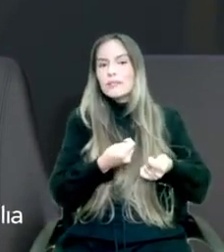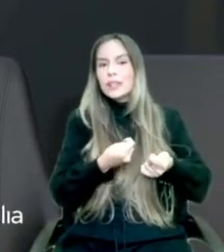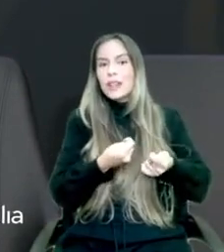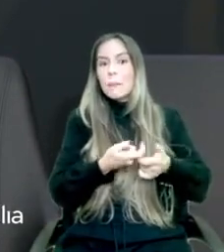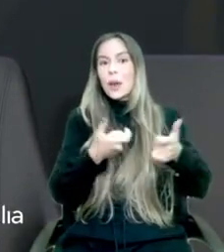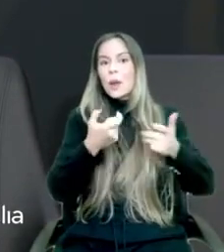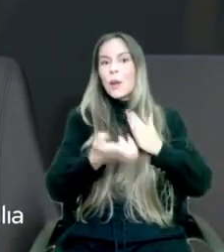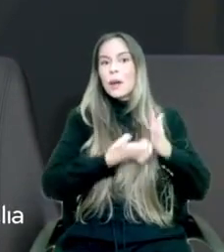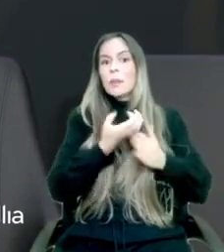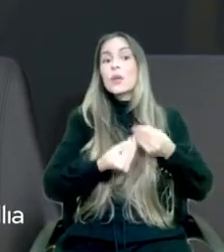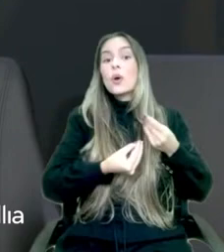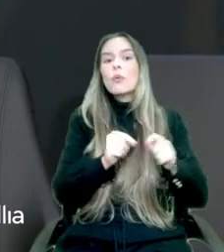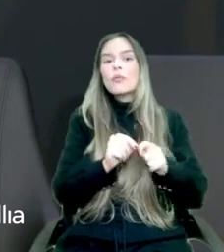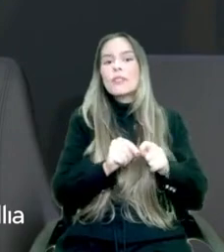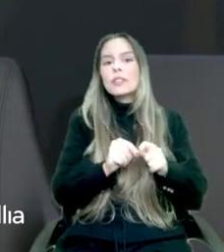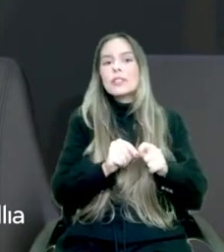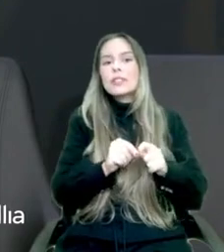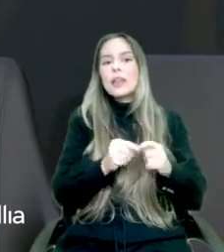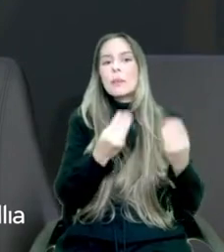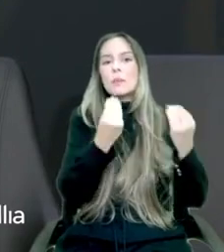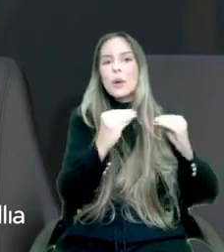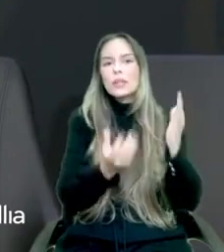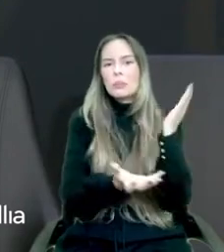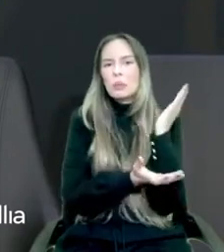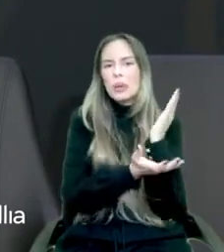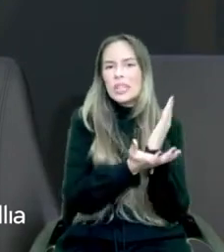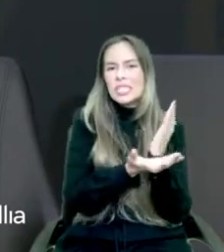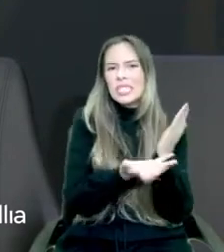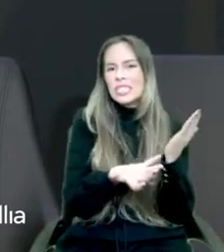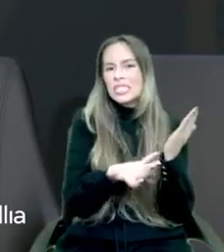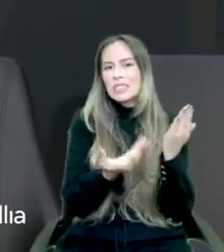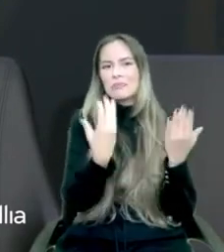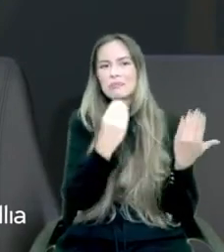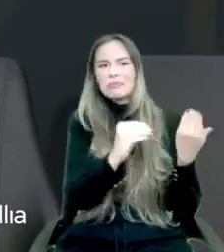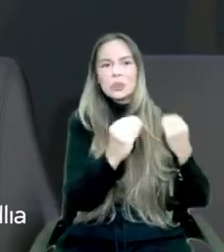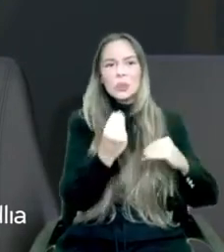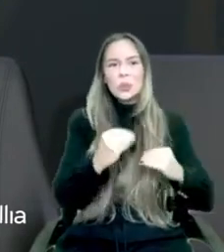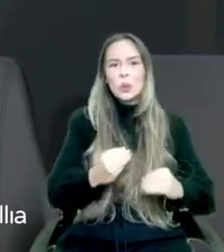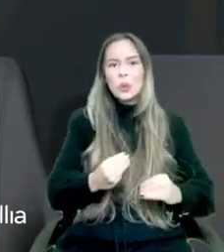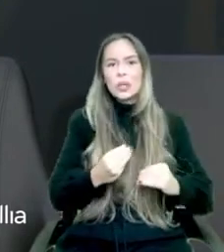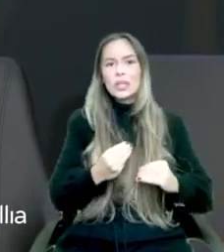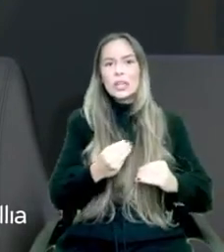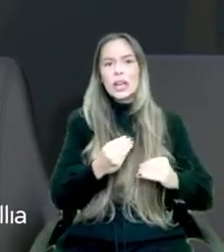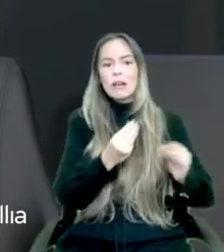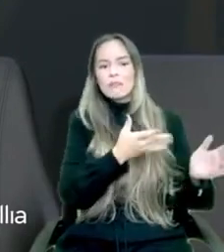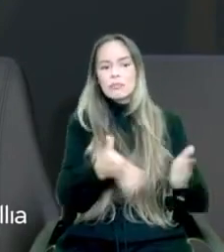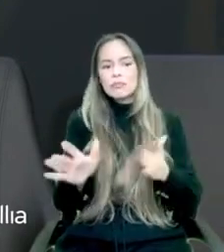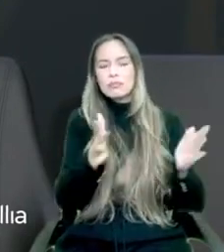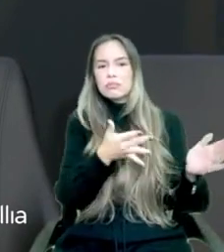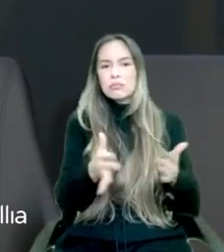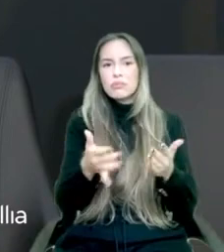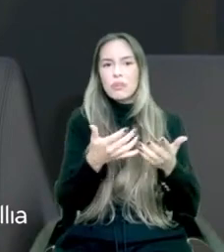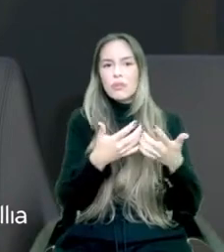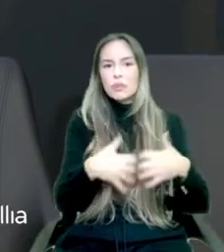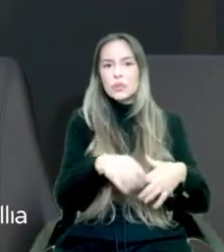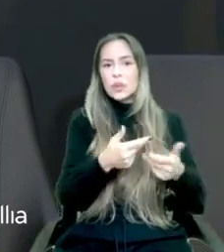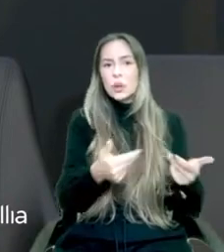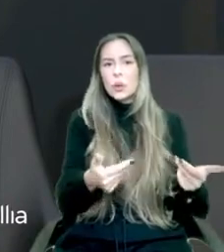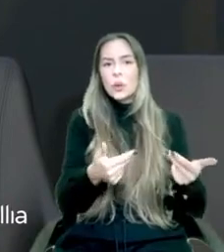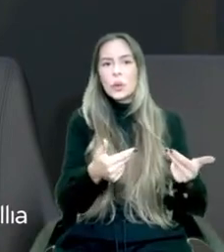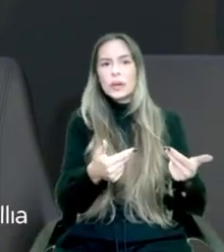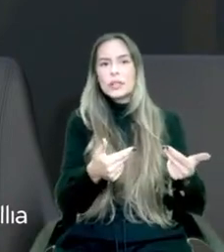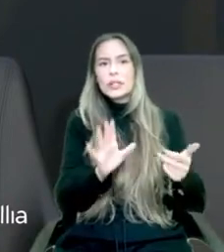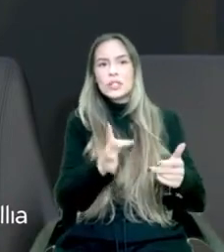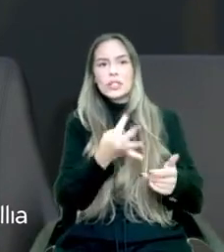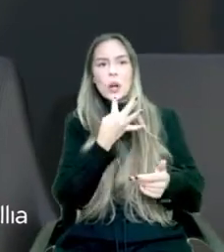by putting bureaucracy in place that's going to keep things running even while everybody doesn't know each other. You know, it's a kind of a